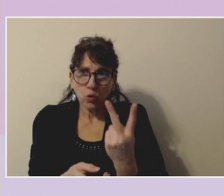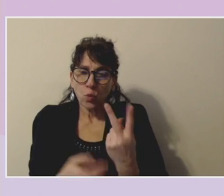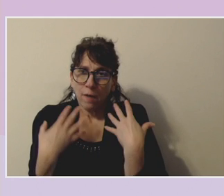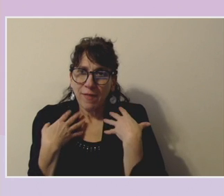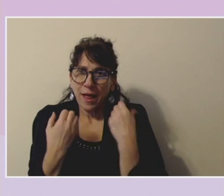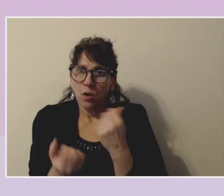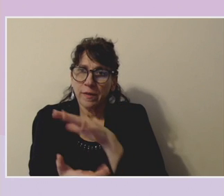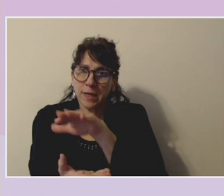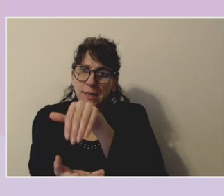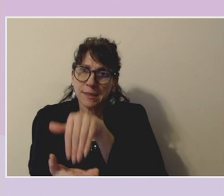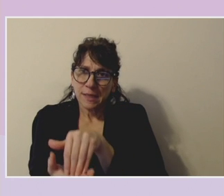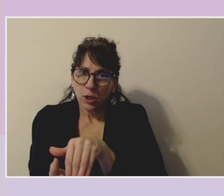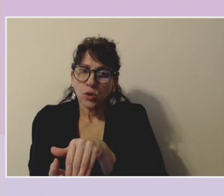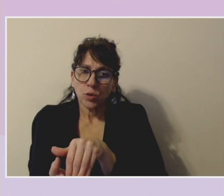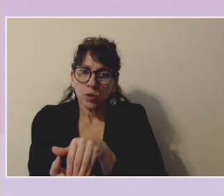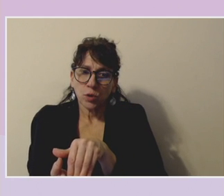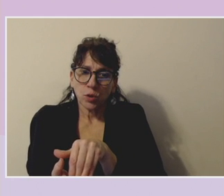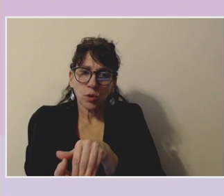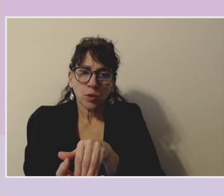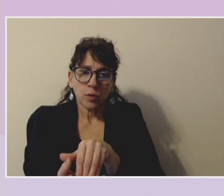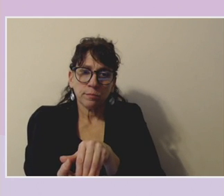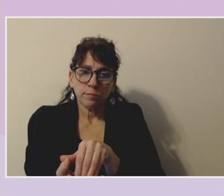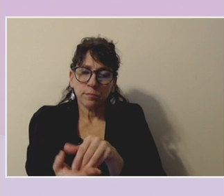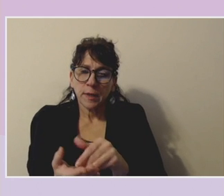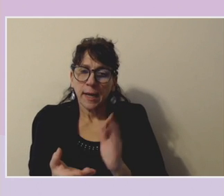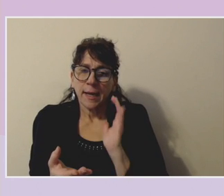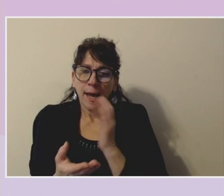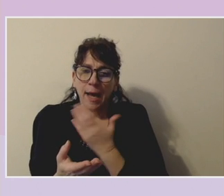take all families